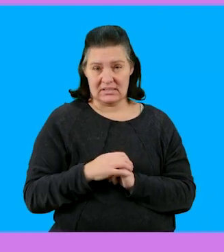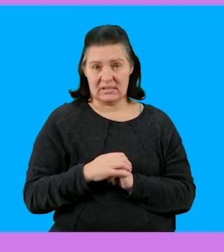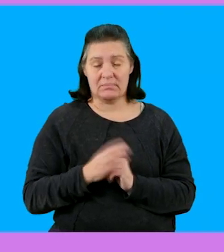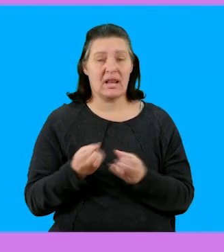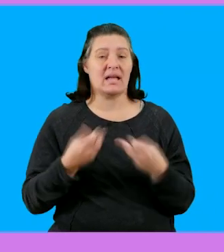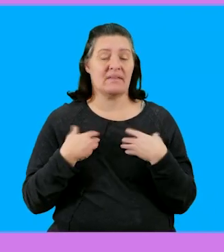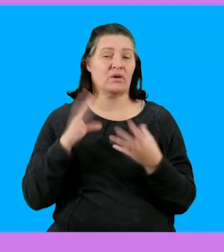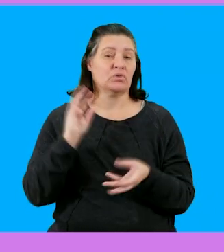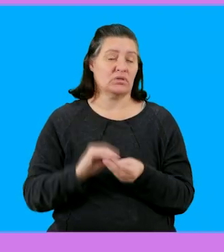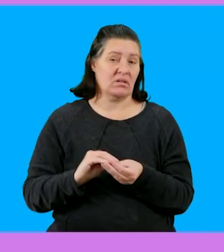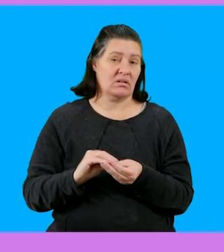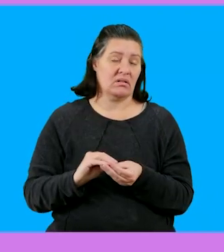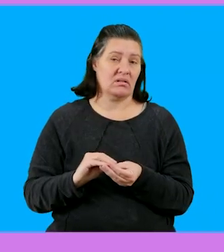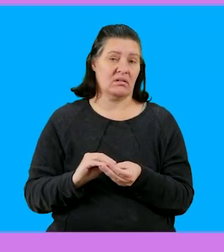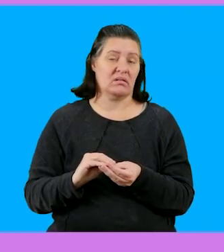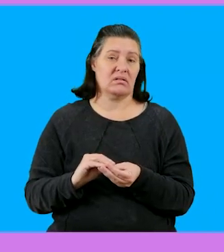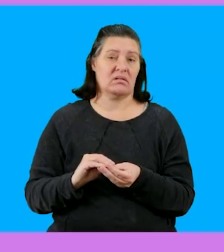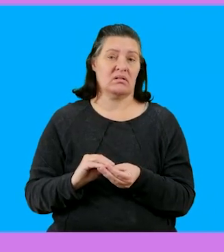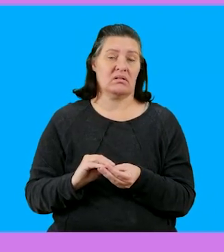50. That will give me a total of